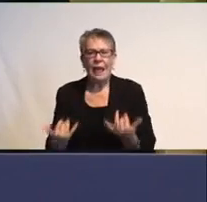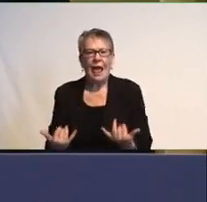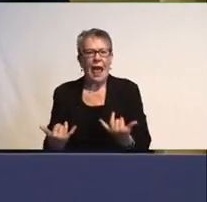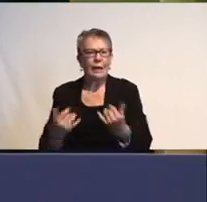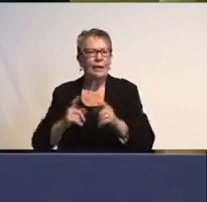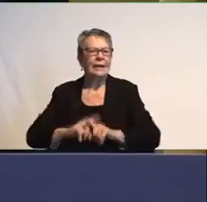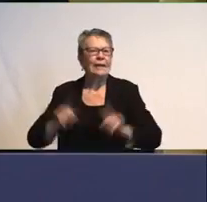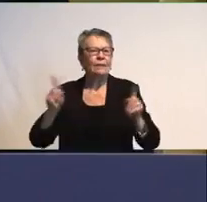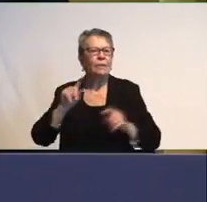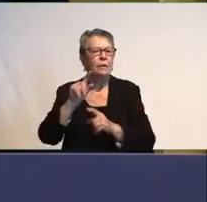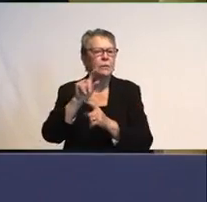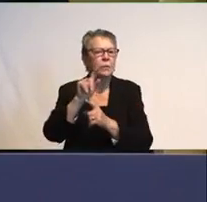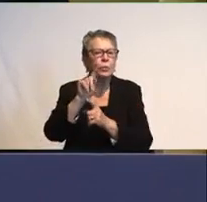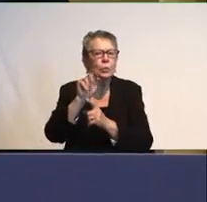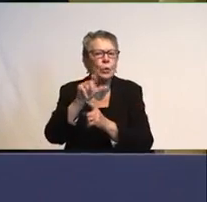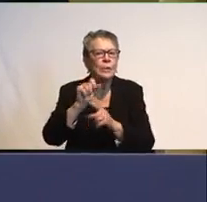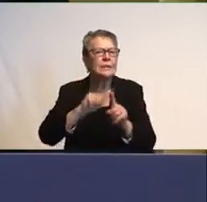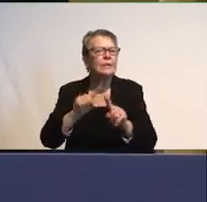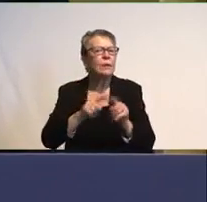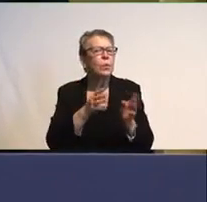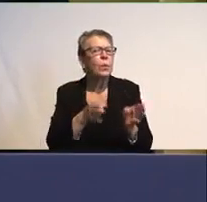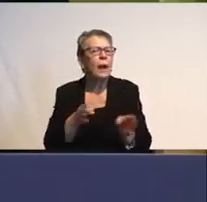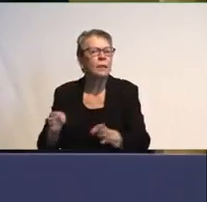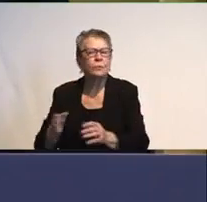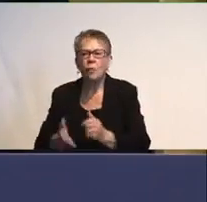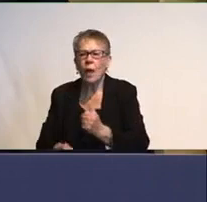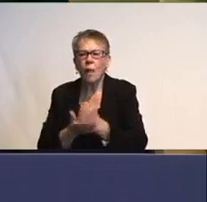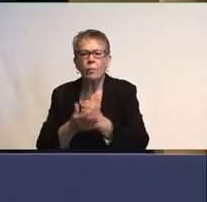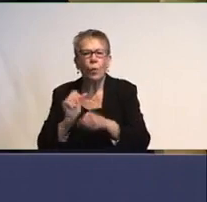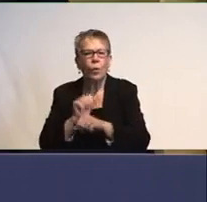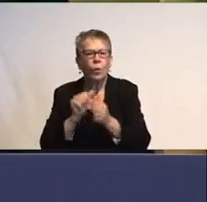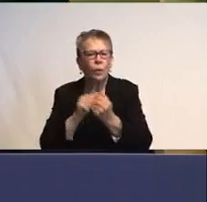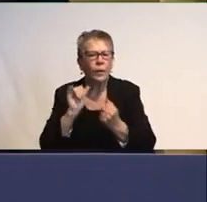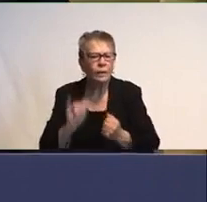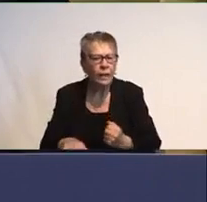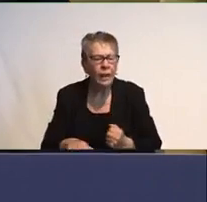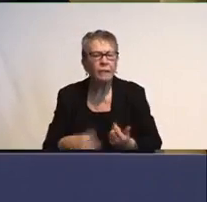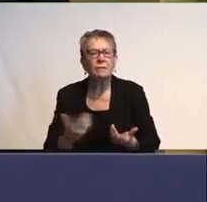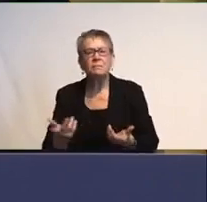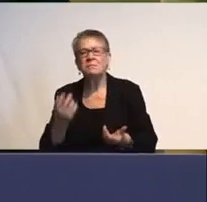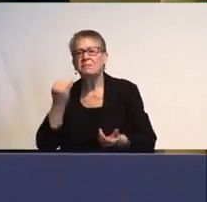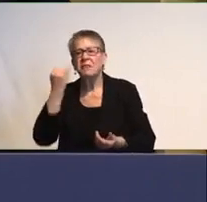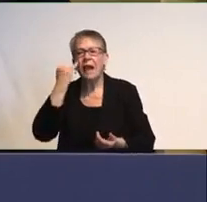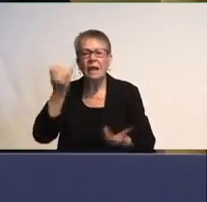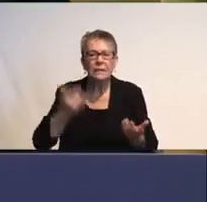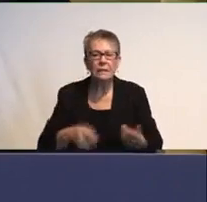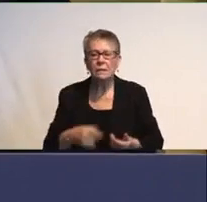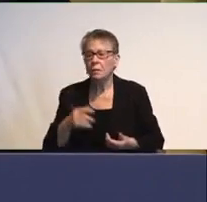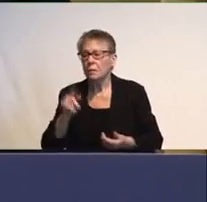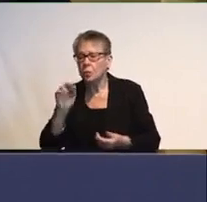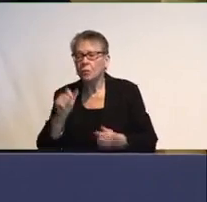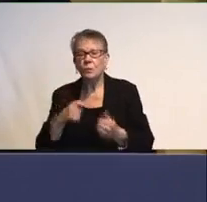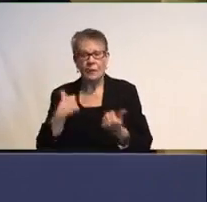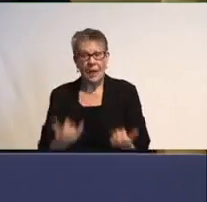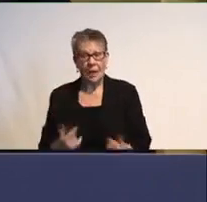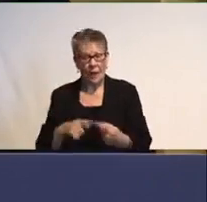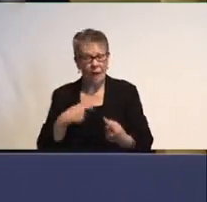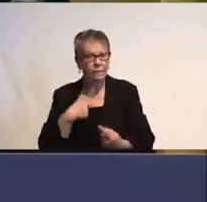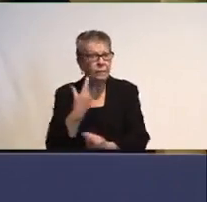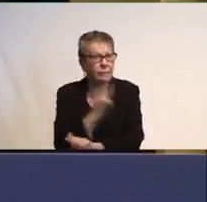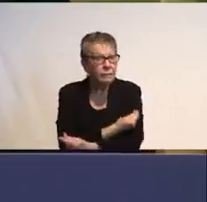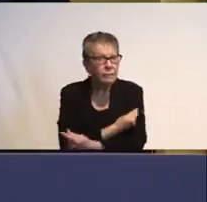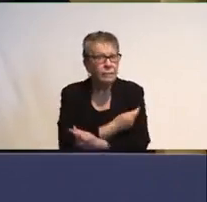I intended that to be on a list of things, included getting vaxxed, getting boosted, wearing these when you're inside, and